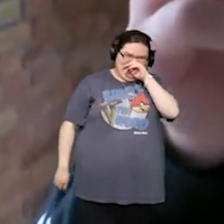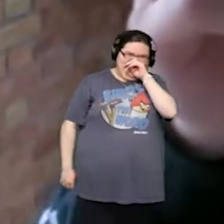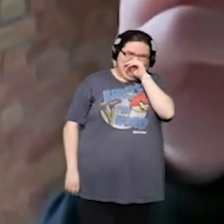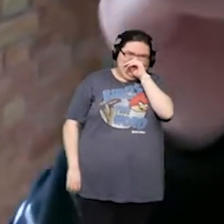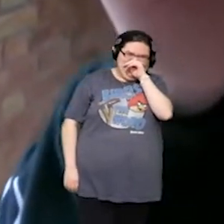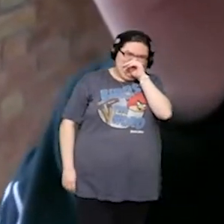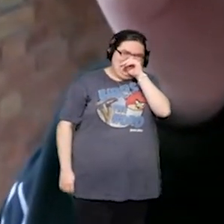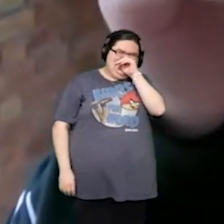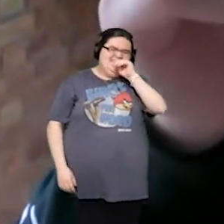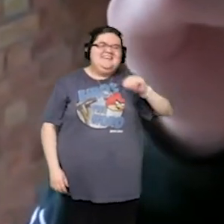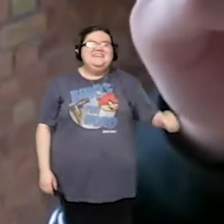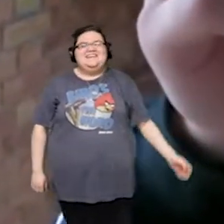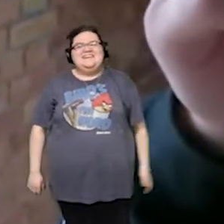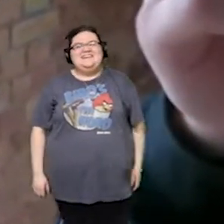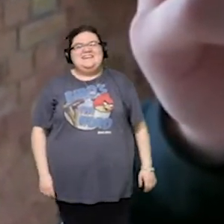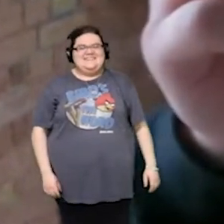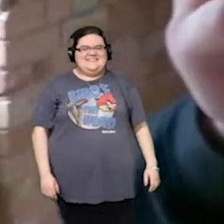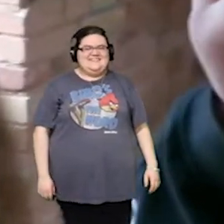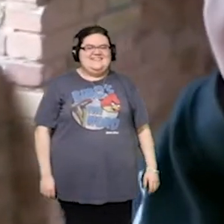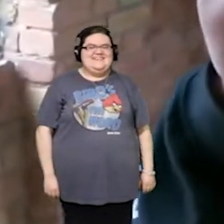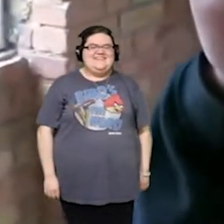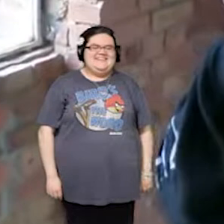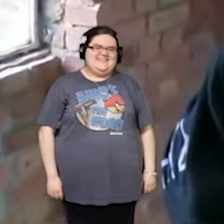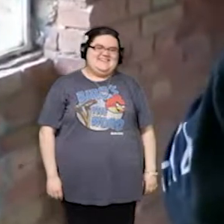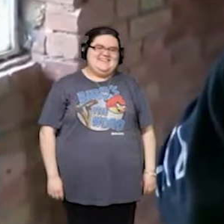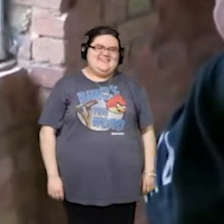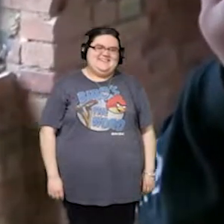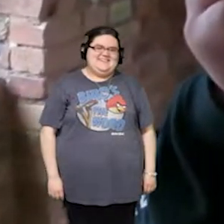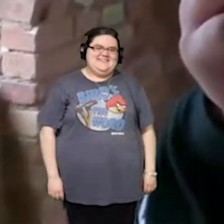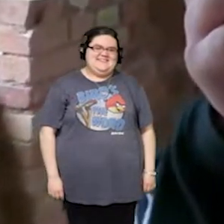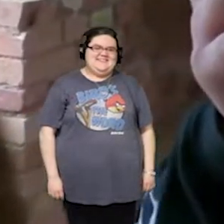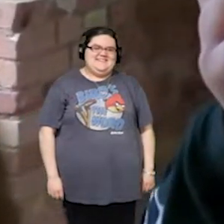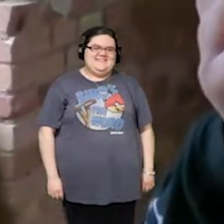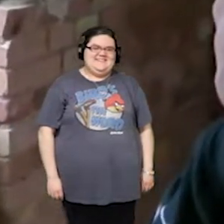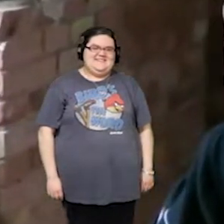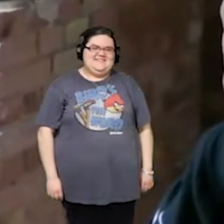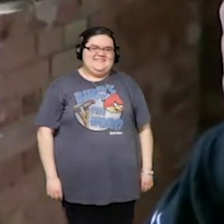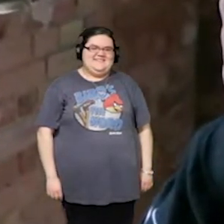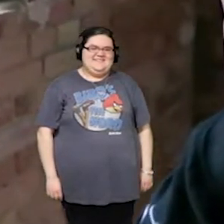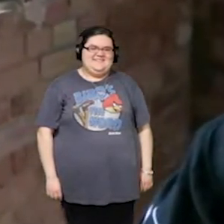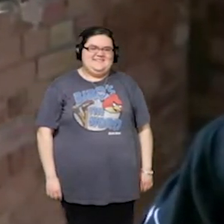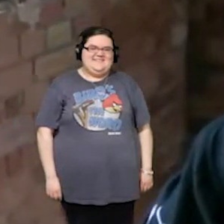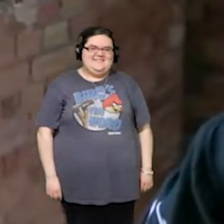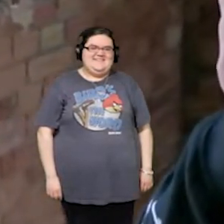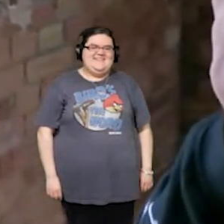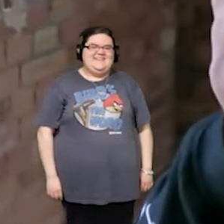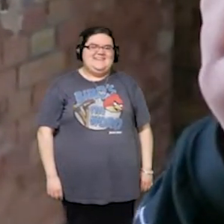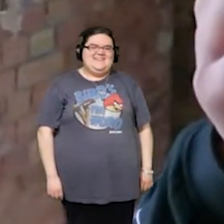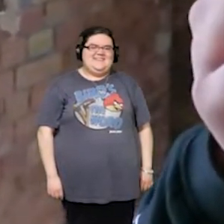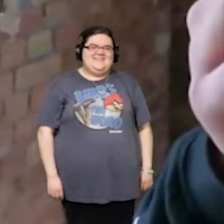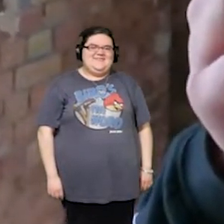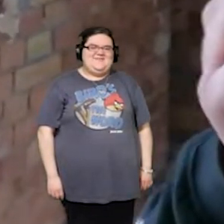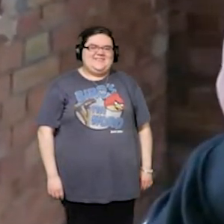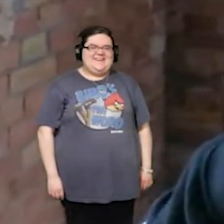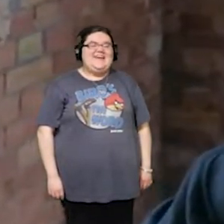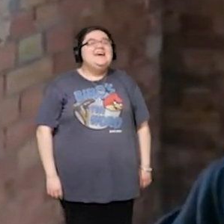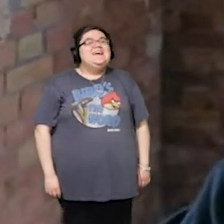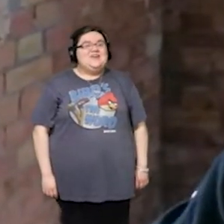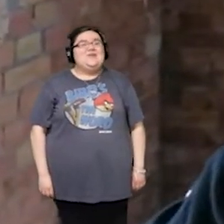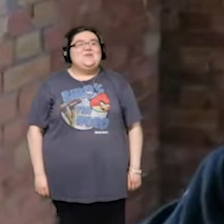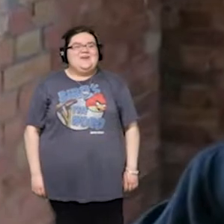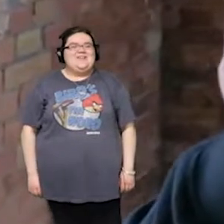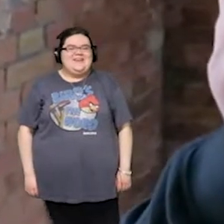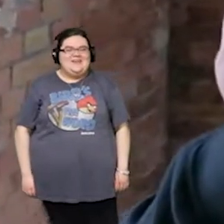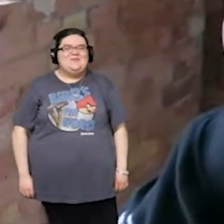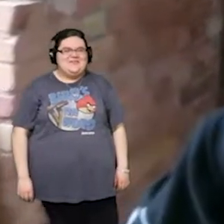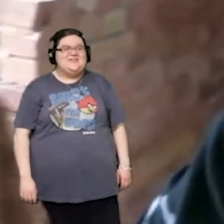the Konstantin BTS channel. Oh, there we go. So to the Sidemen from at KON Films. Wow, that's quite the and gift. And read the terms